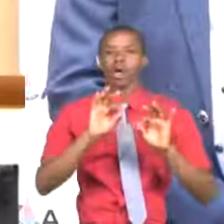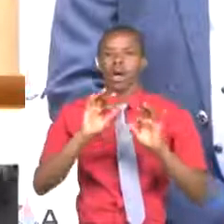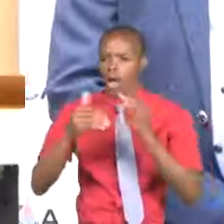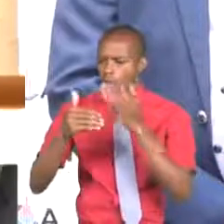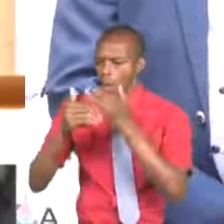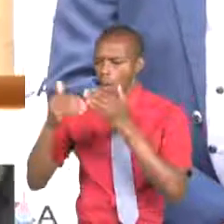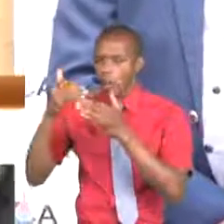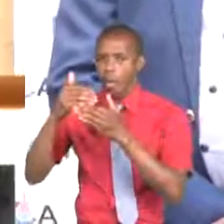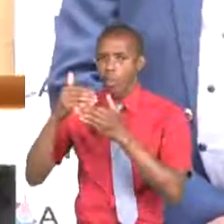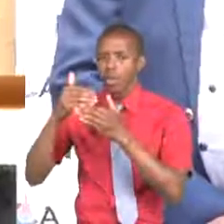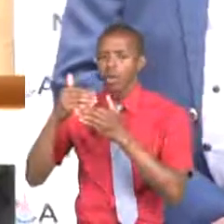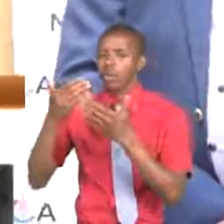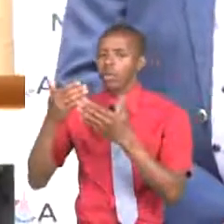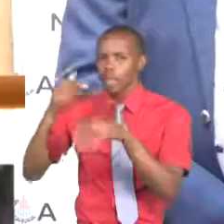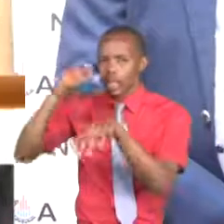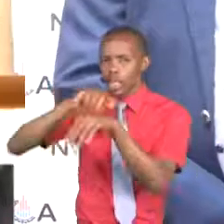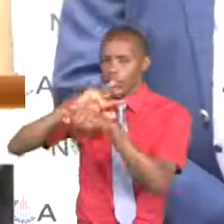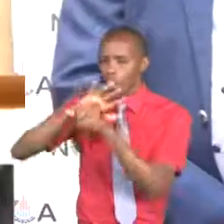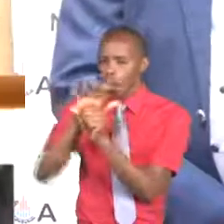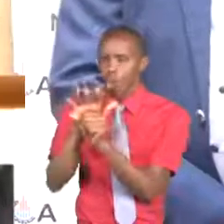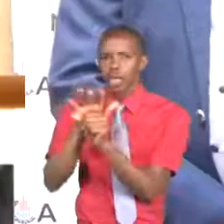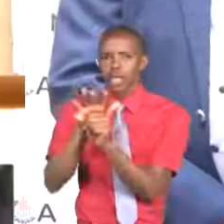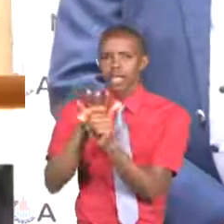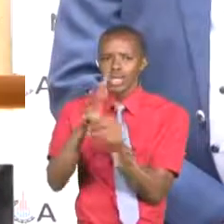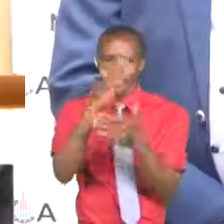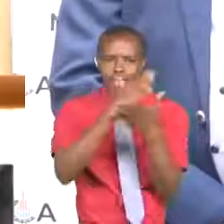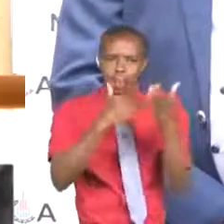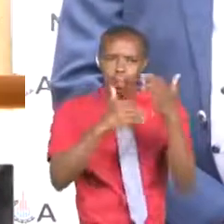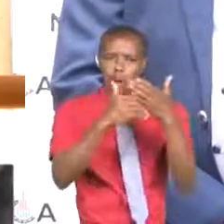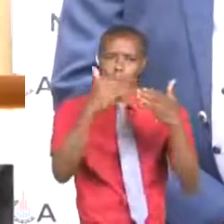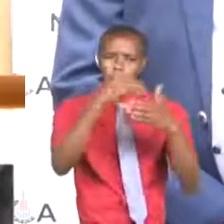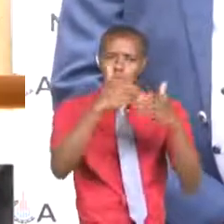the COVID time, there are quite a number of construction that